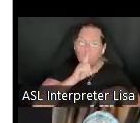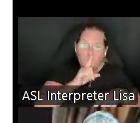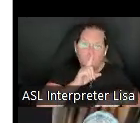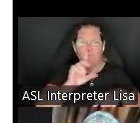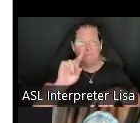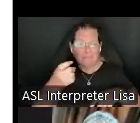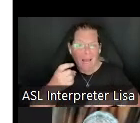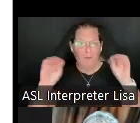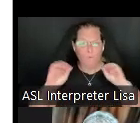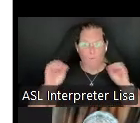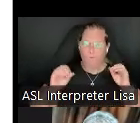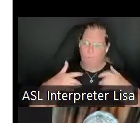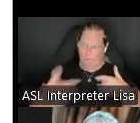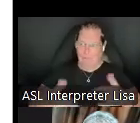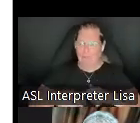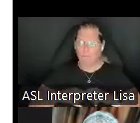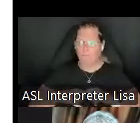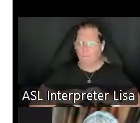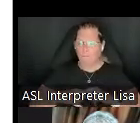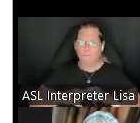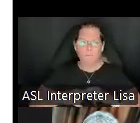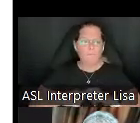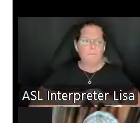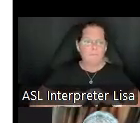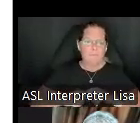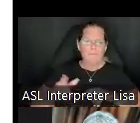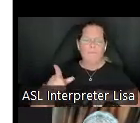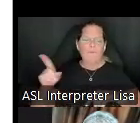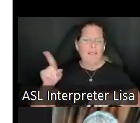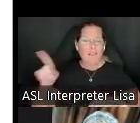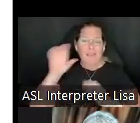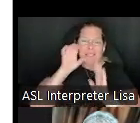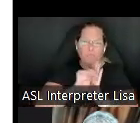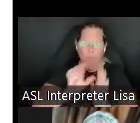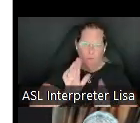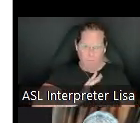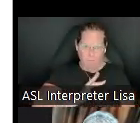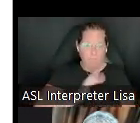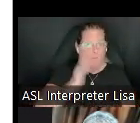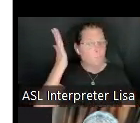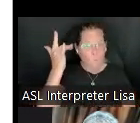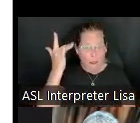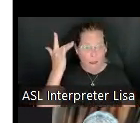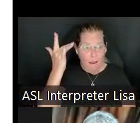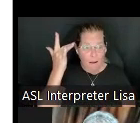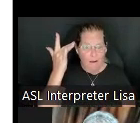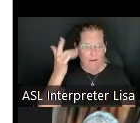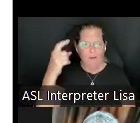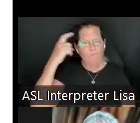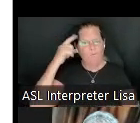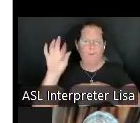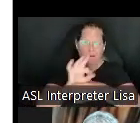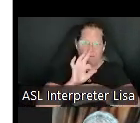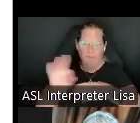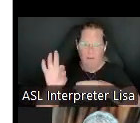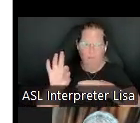to the next slide. What I like so much about this picture is the functions of the brain. I think we all